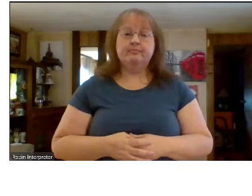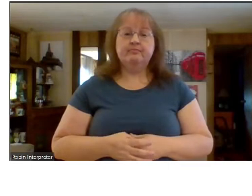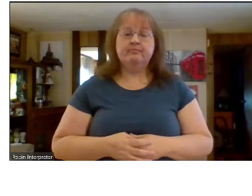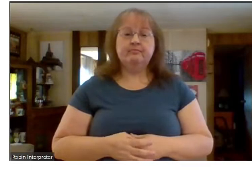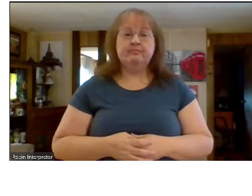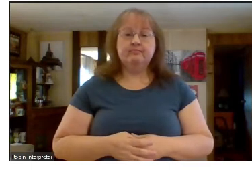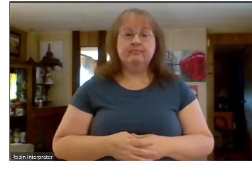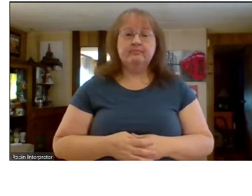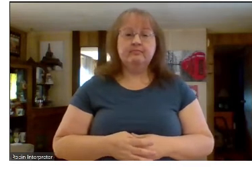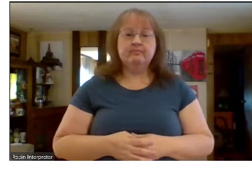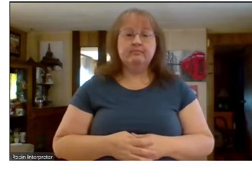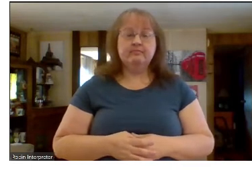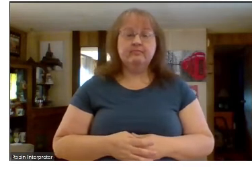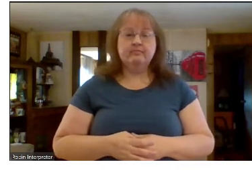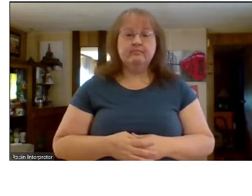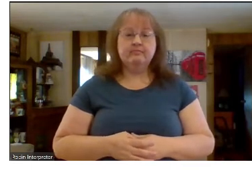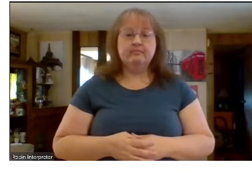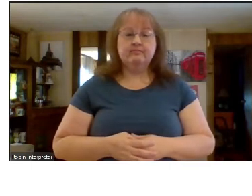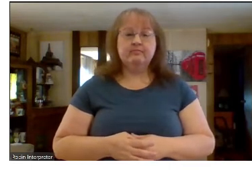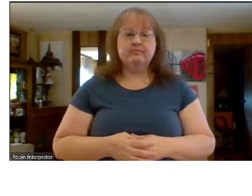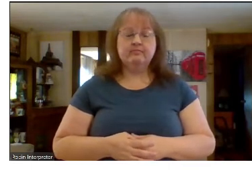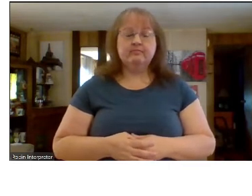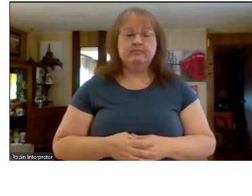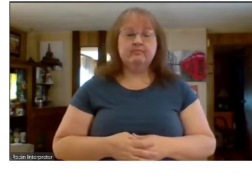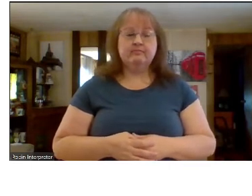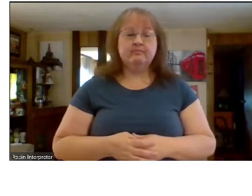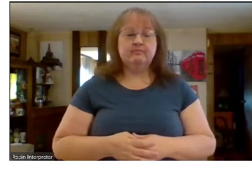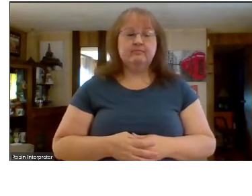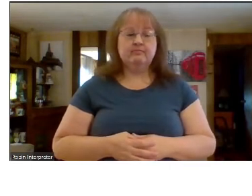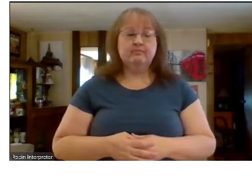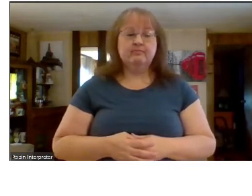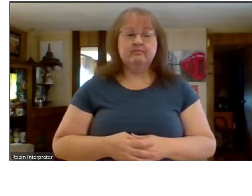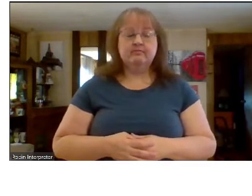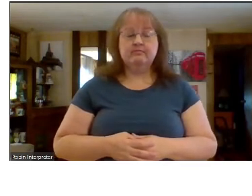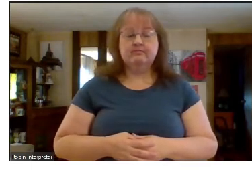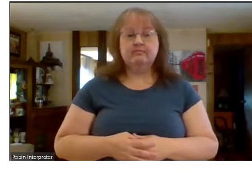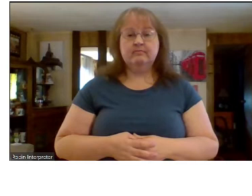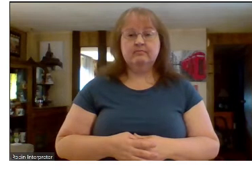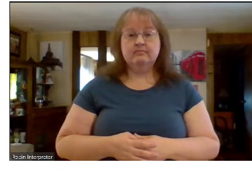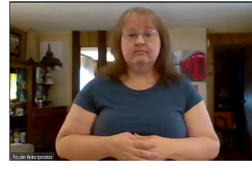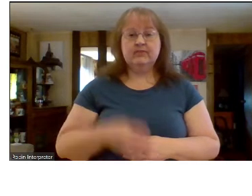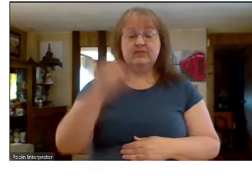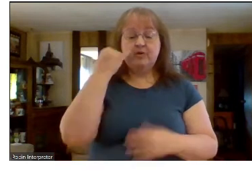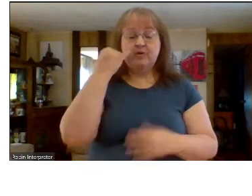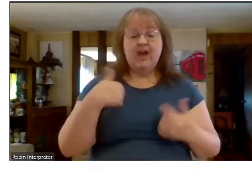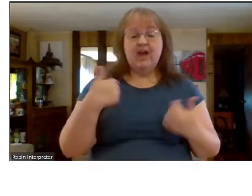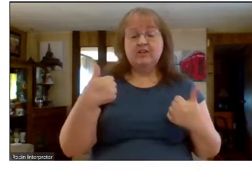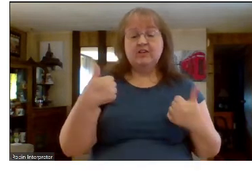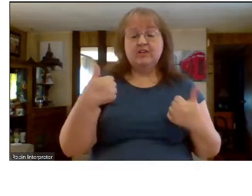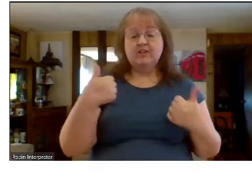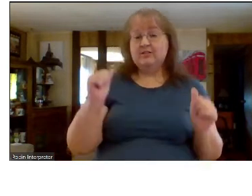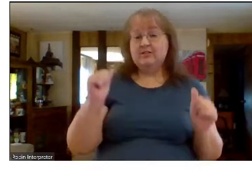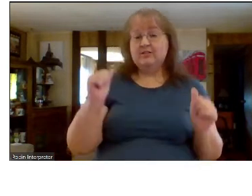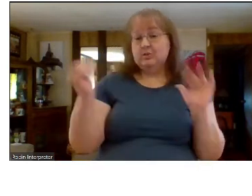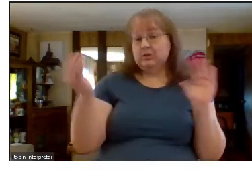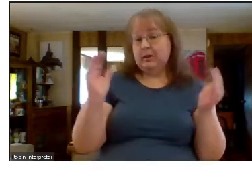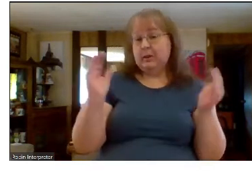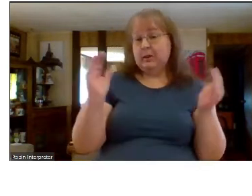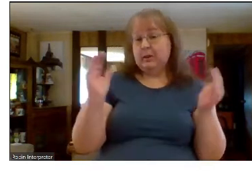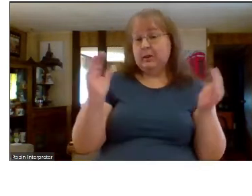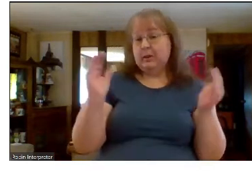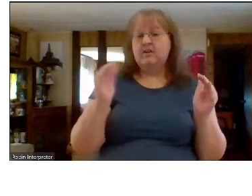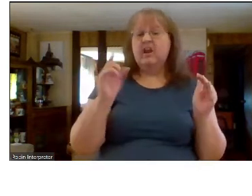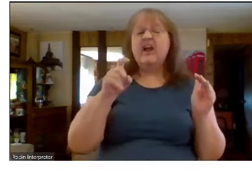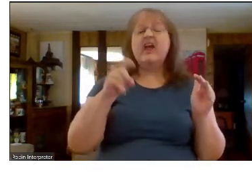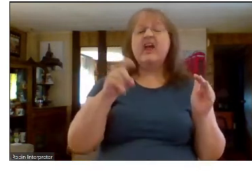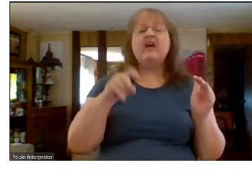Okay, and that can help. So what I'm going to say is, so if I have this and